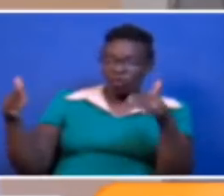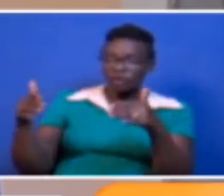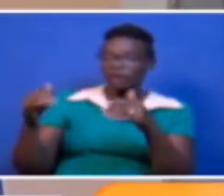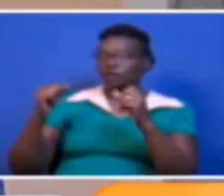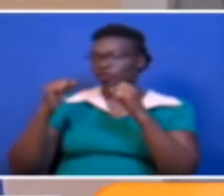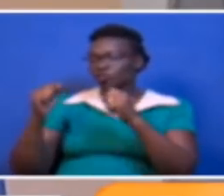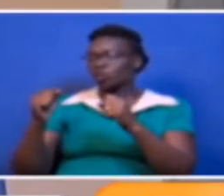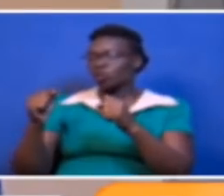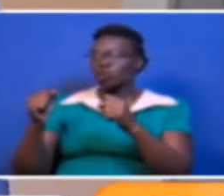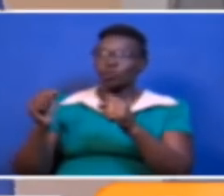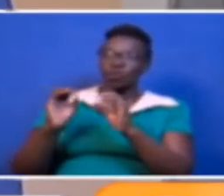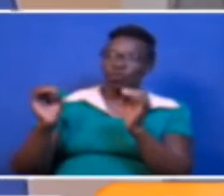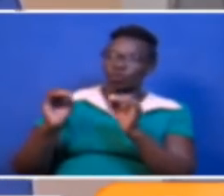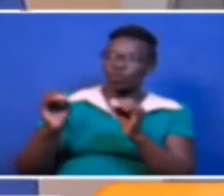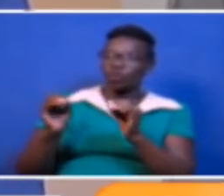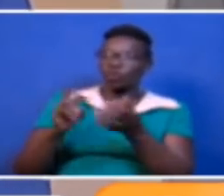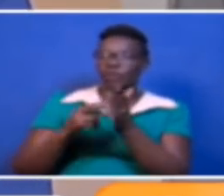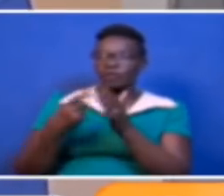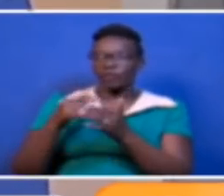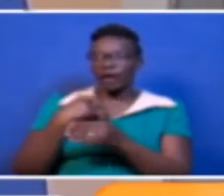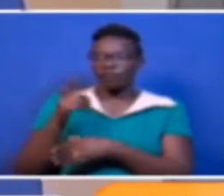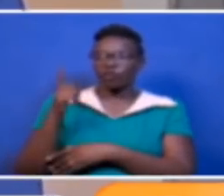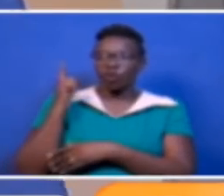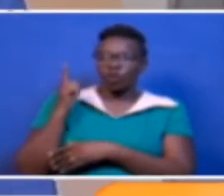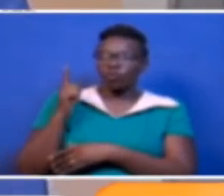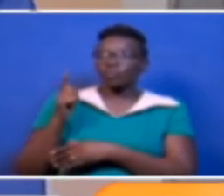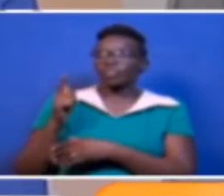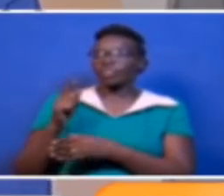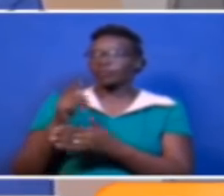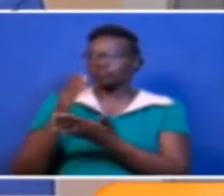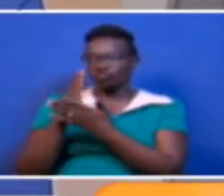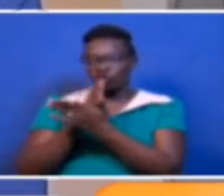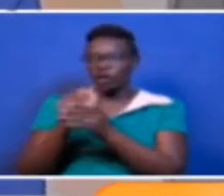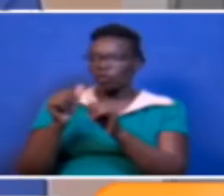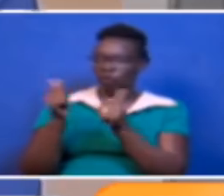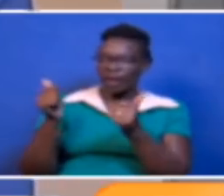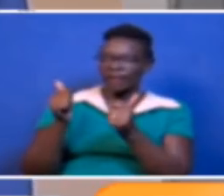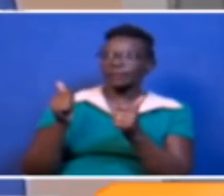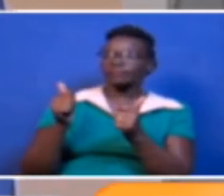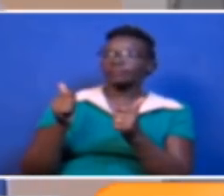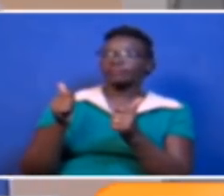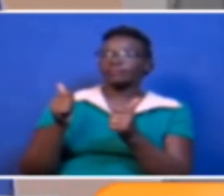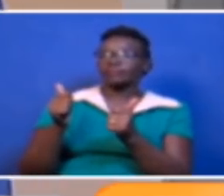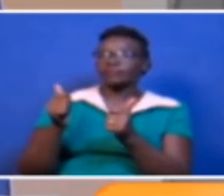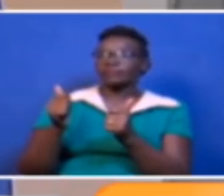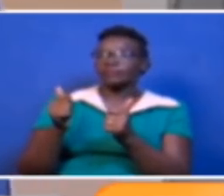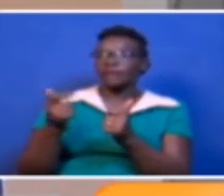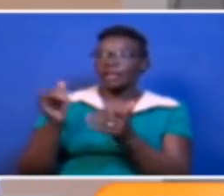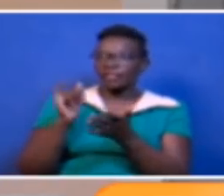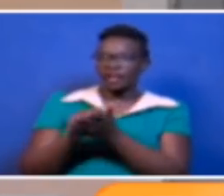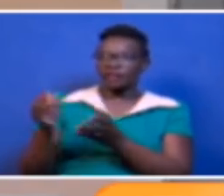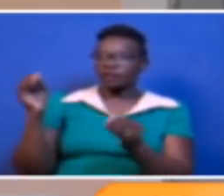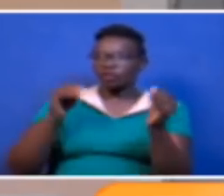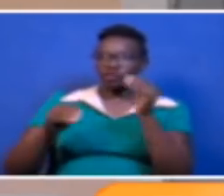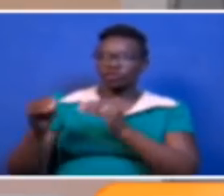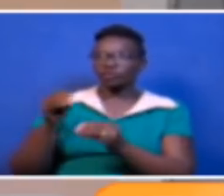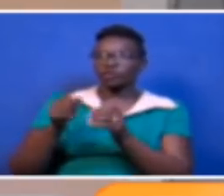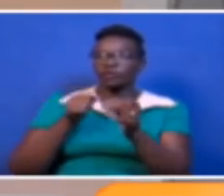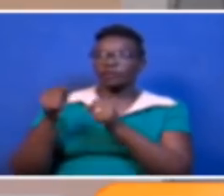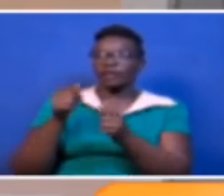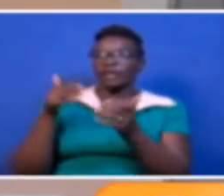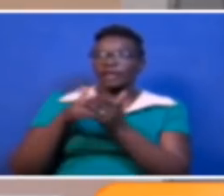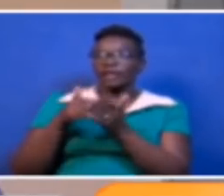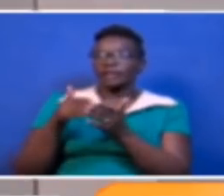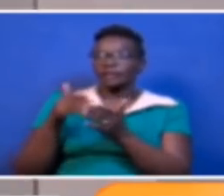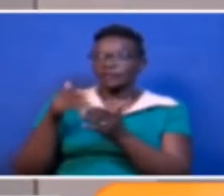for us the picture. So you have law and order in the streets of Mogadishu and in Somalia as a whole, and this contributes to the war on terror. How? Like,